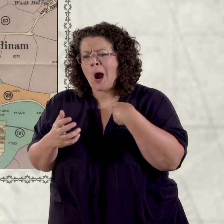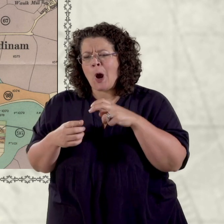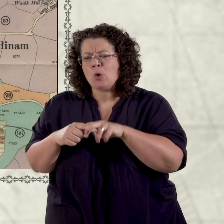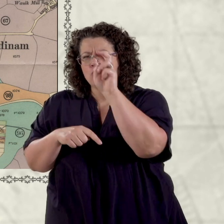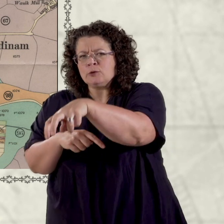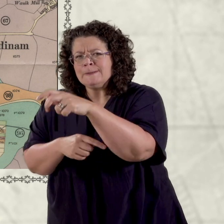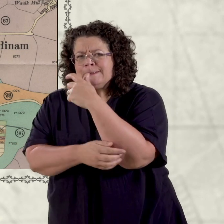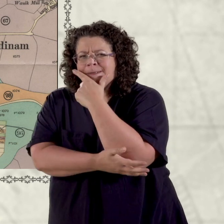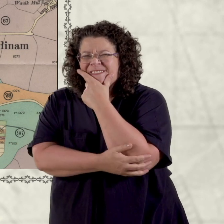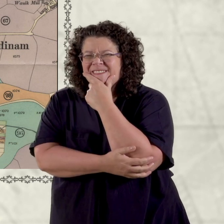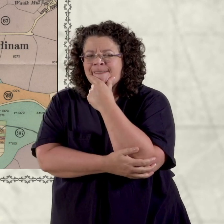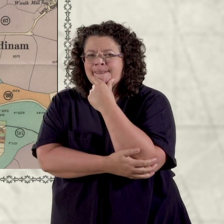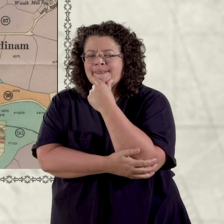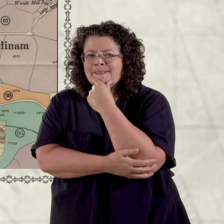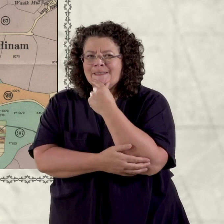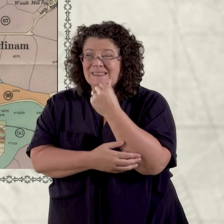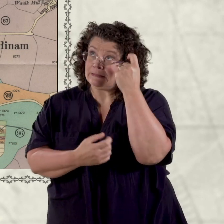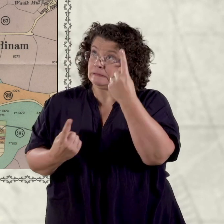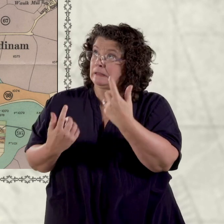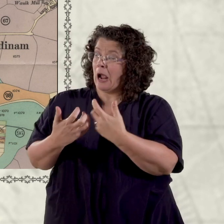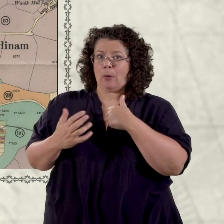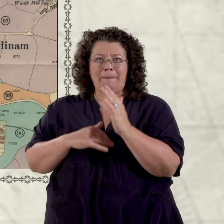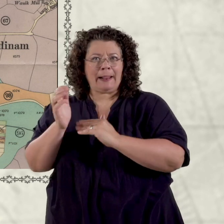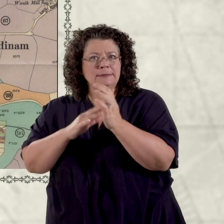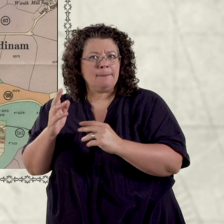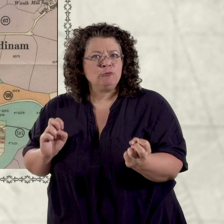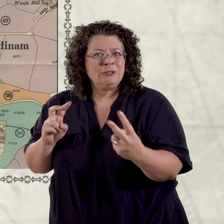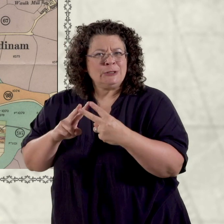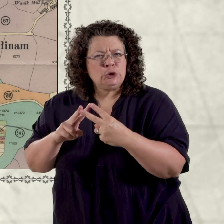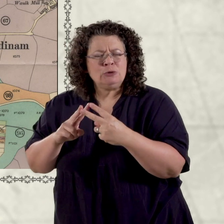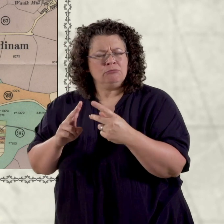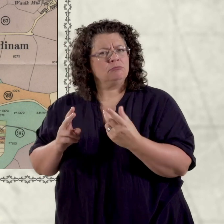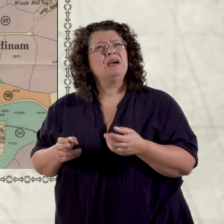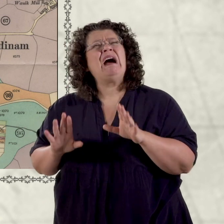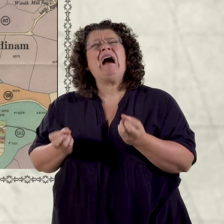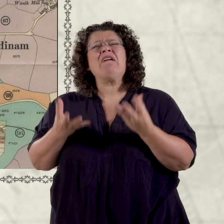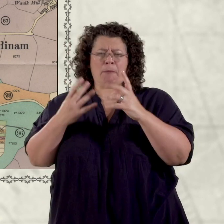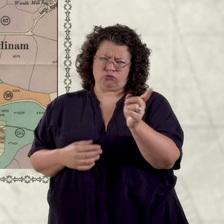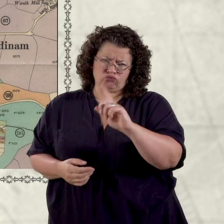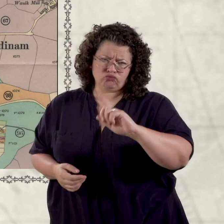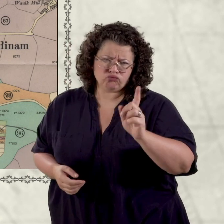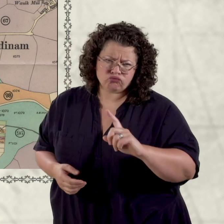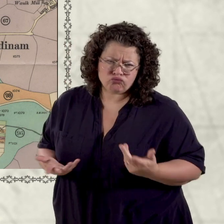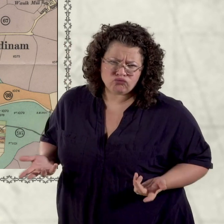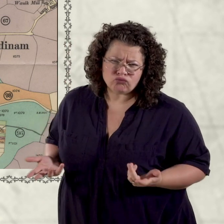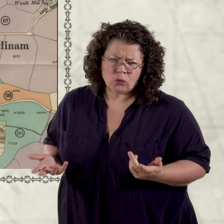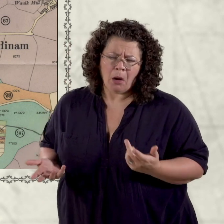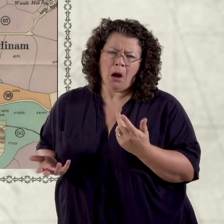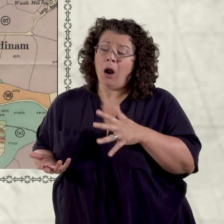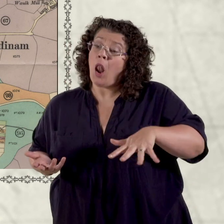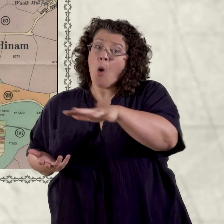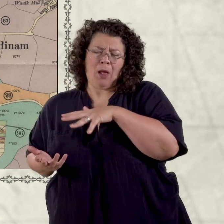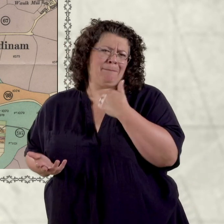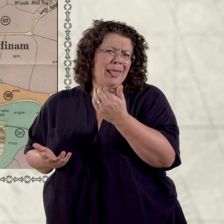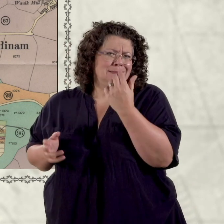I had no idea how to build a bridge. But that wasn't going to stop me. There were lots of bridges in the local